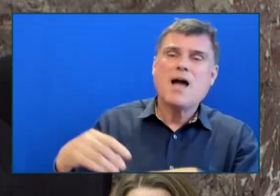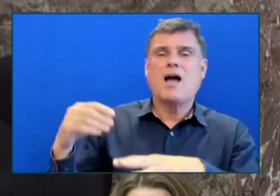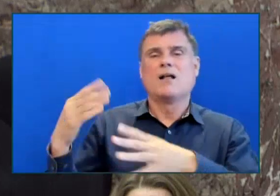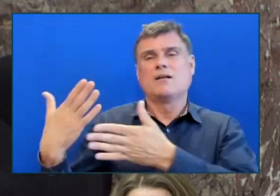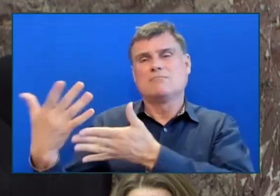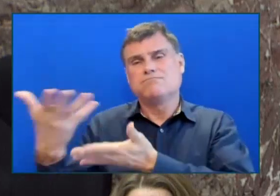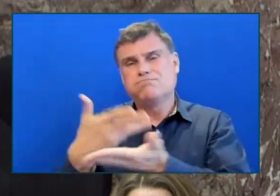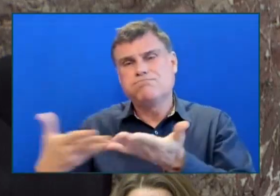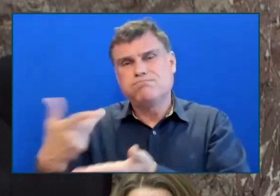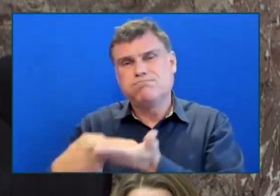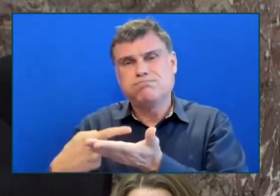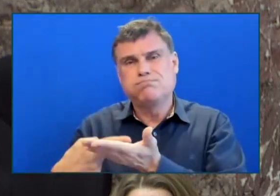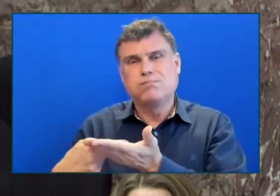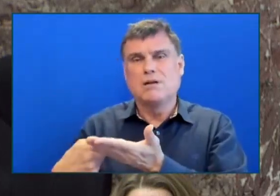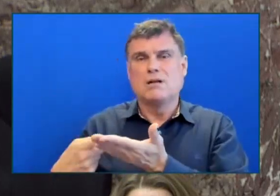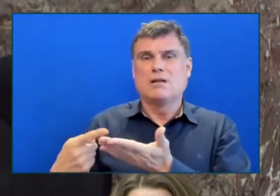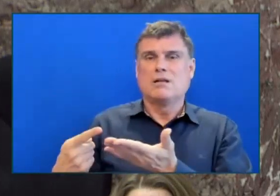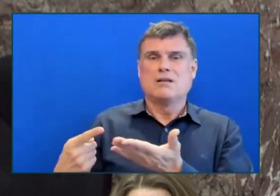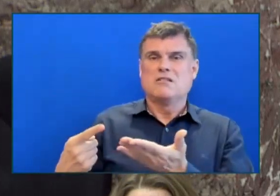Speaker,